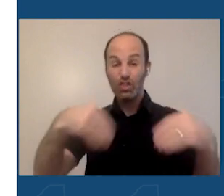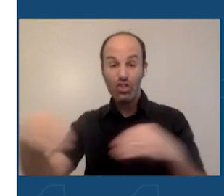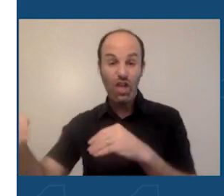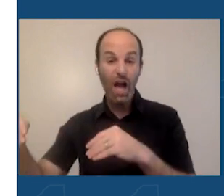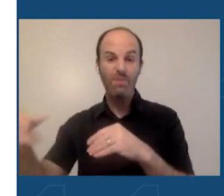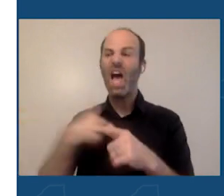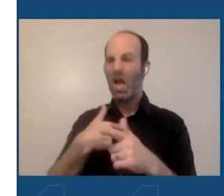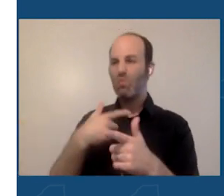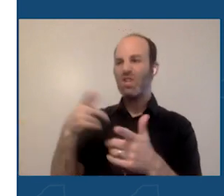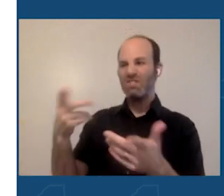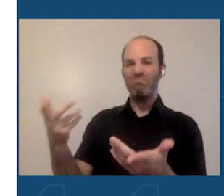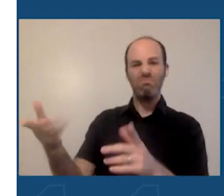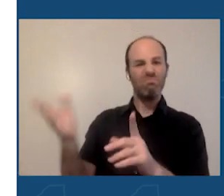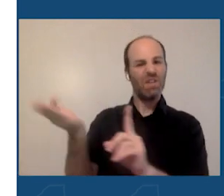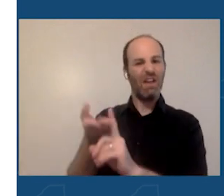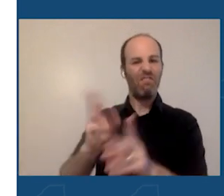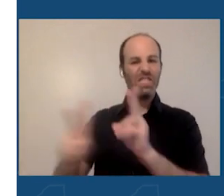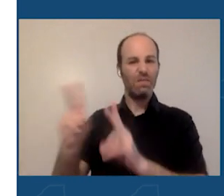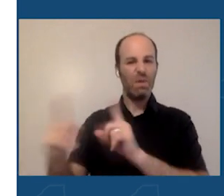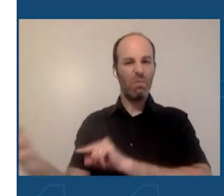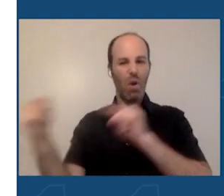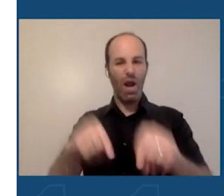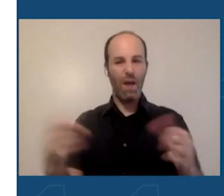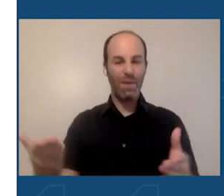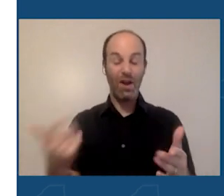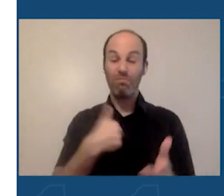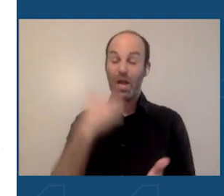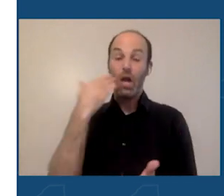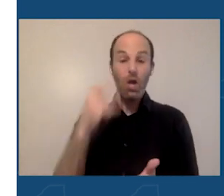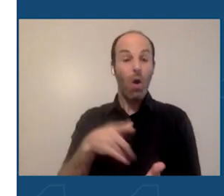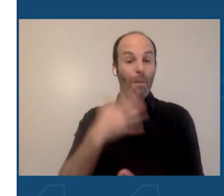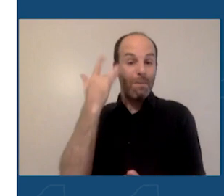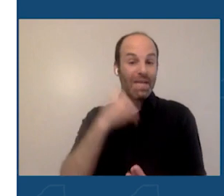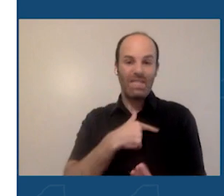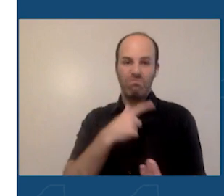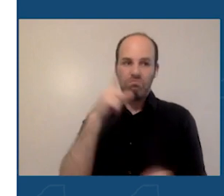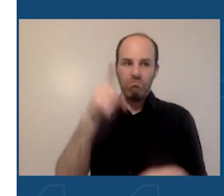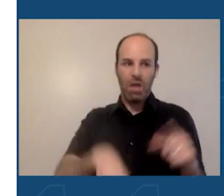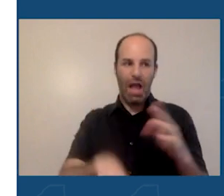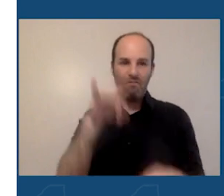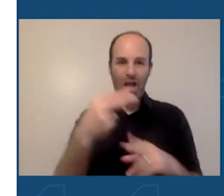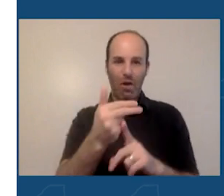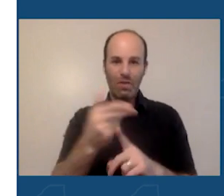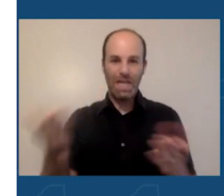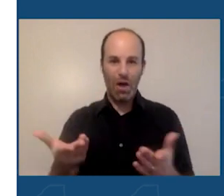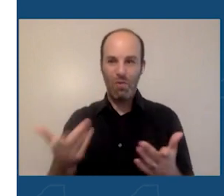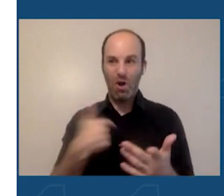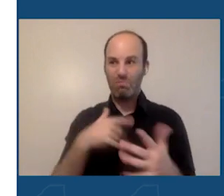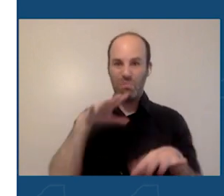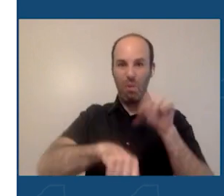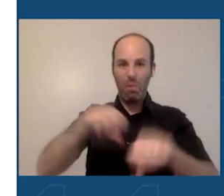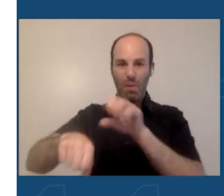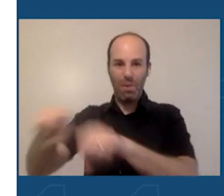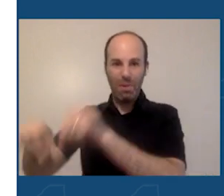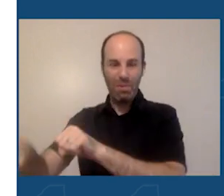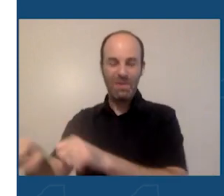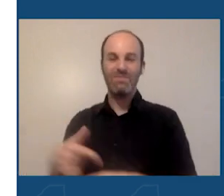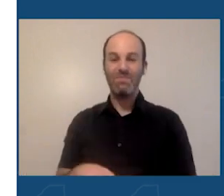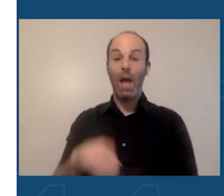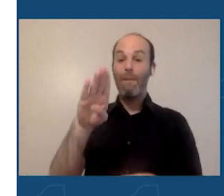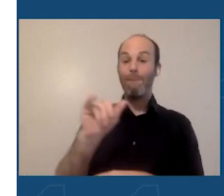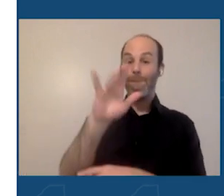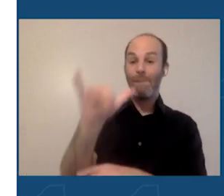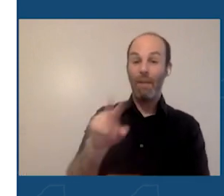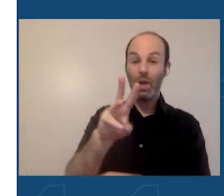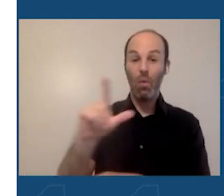always have trouble finding a hotel room here. So I think things are going well. But Scott, great to work with you. Bobby Cantwell's here, I believe. Bobby, let's say hi to